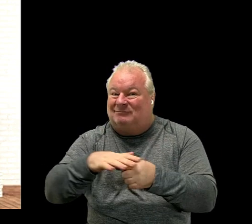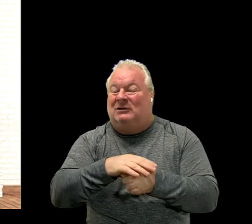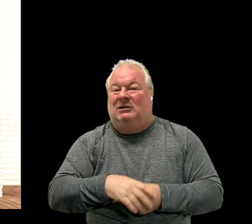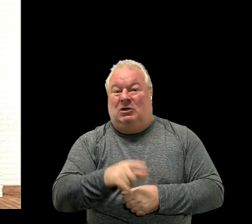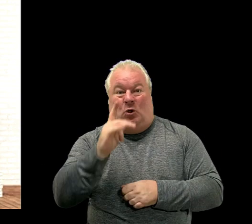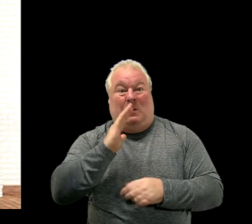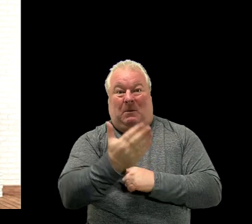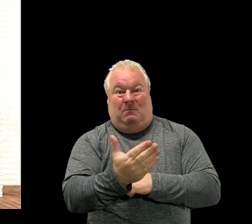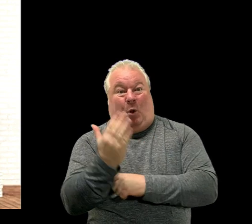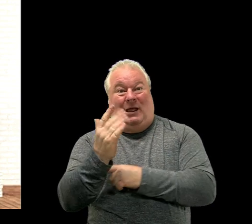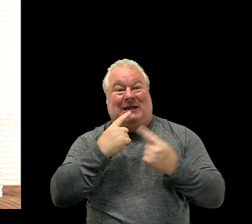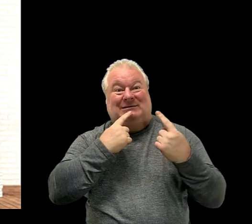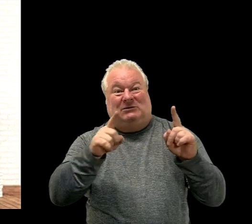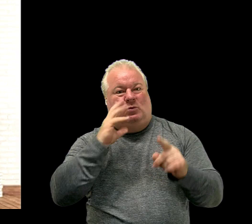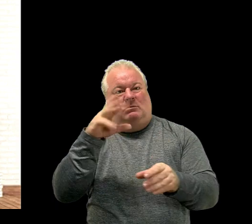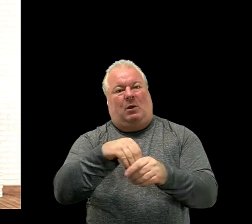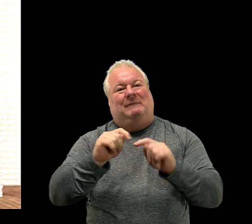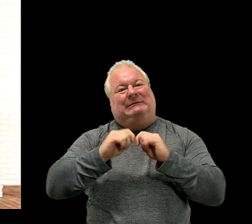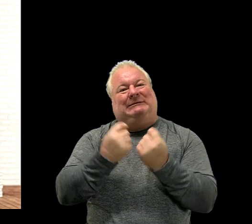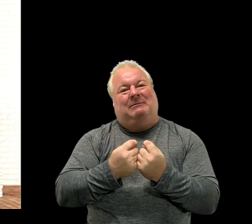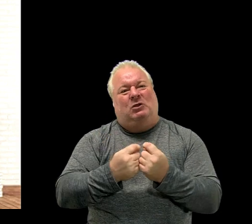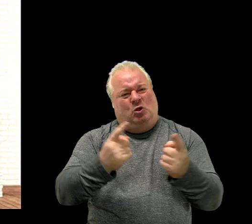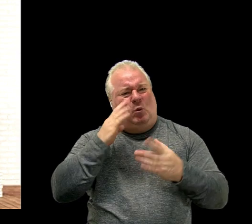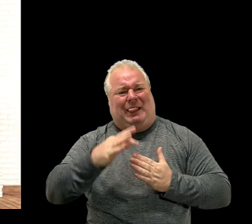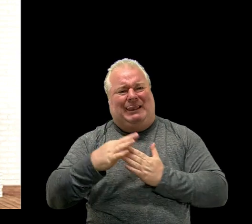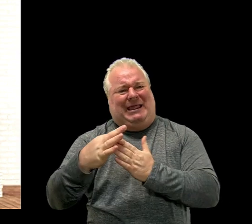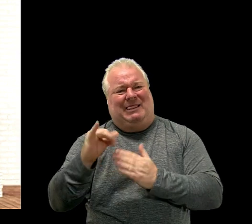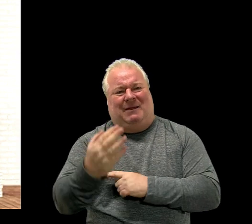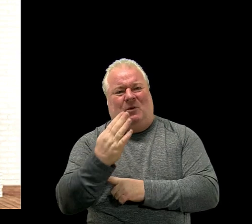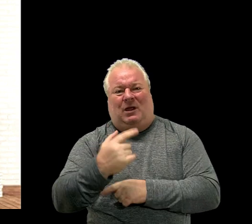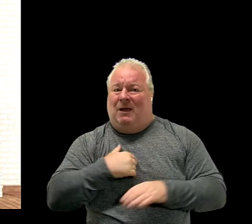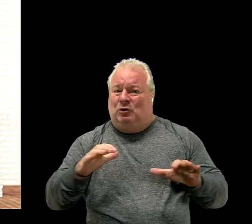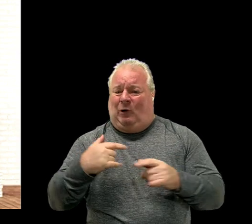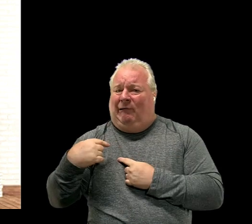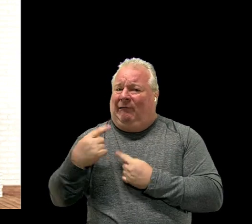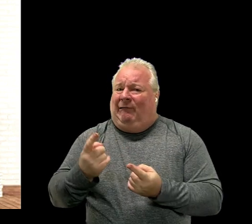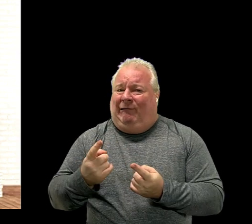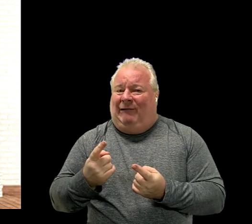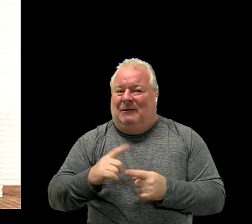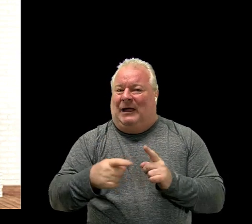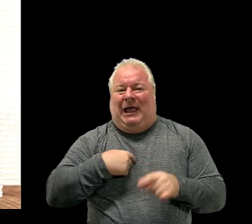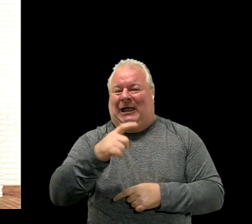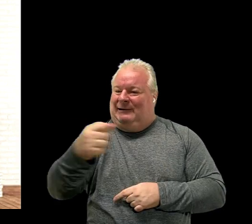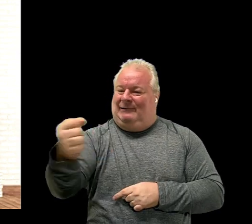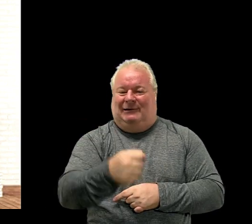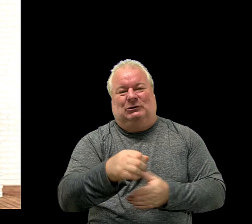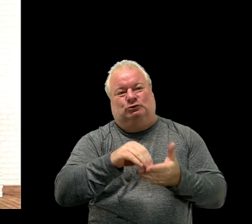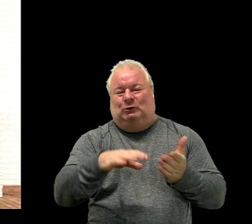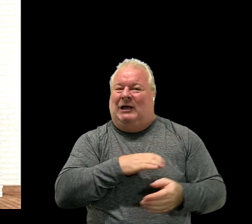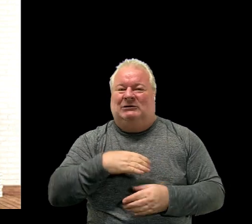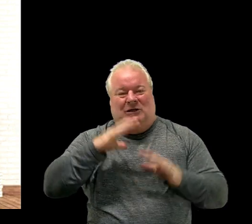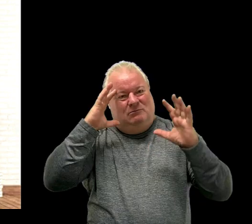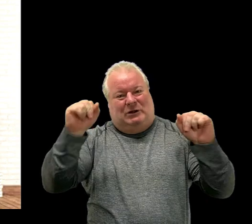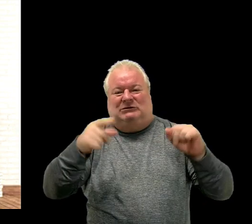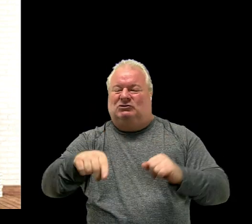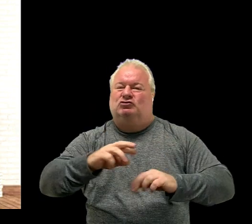morning announcement team. You're going to lead it. I'm doing this right now, but I need a student council president that